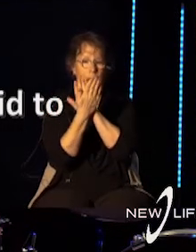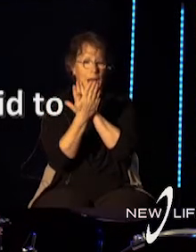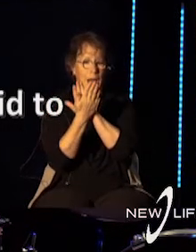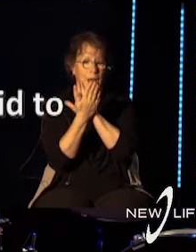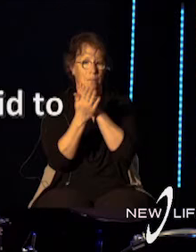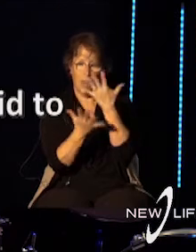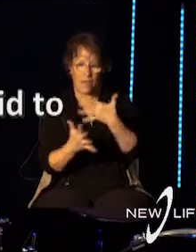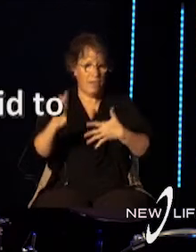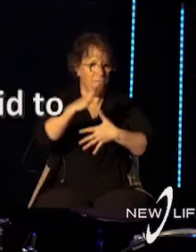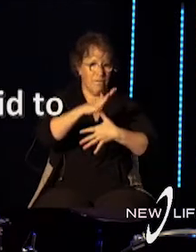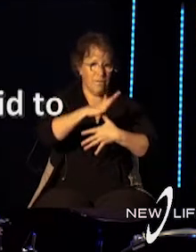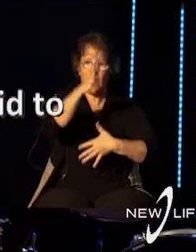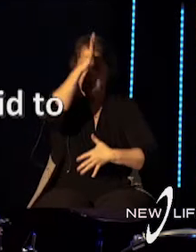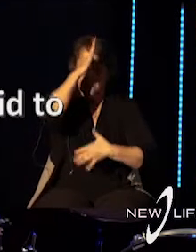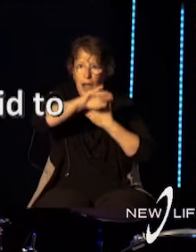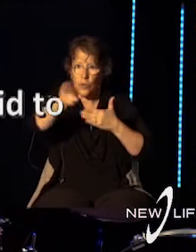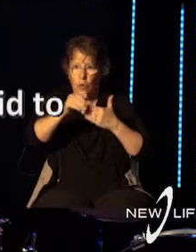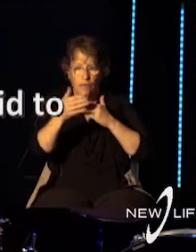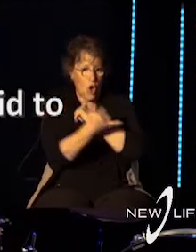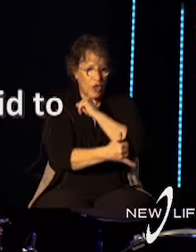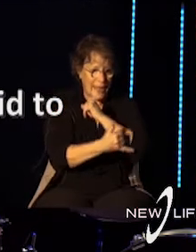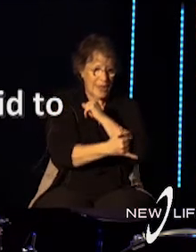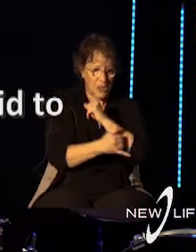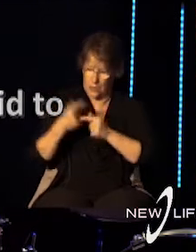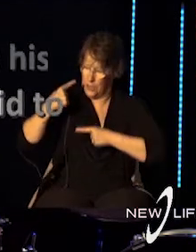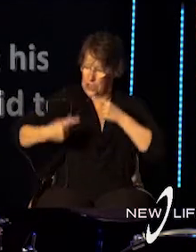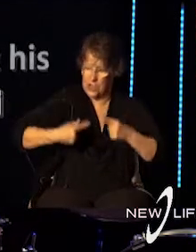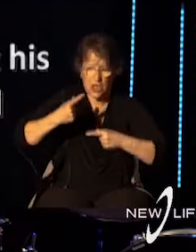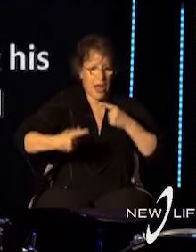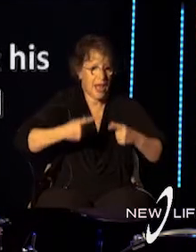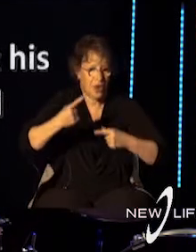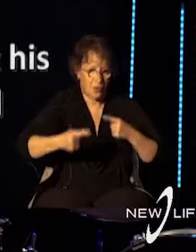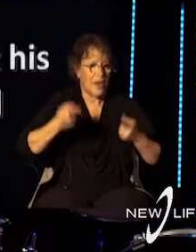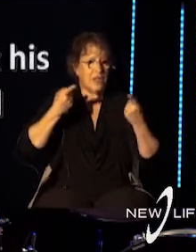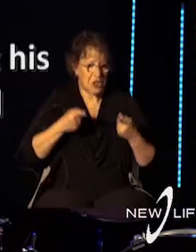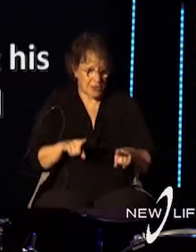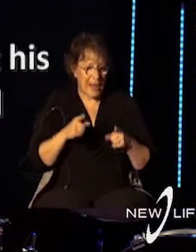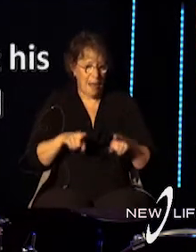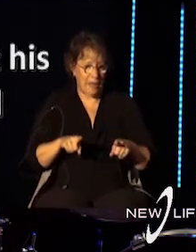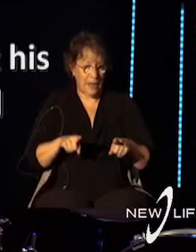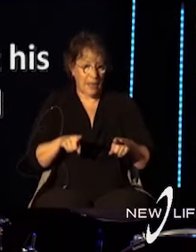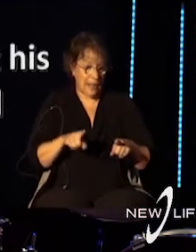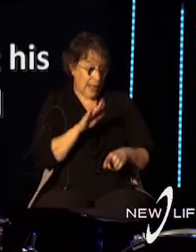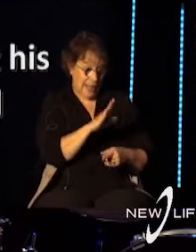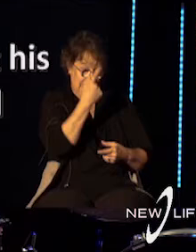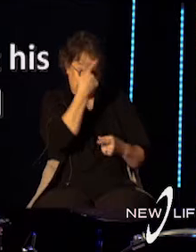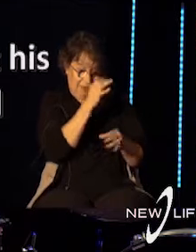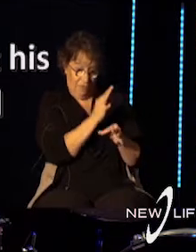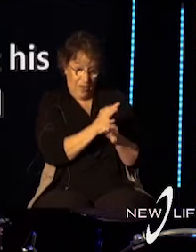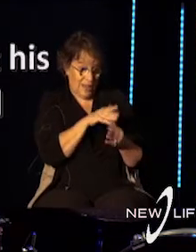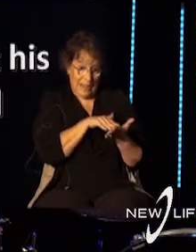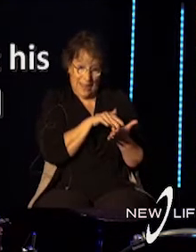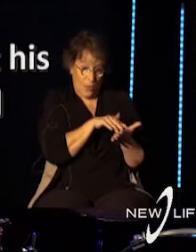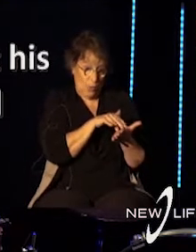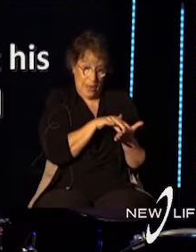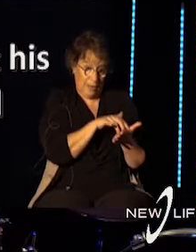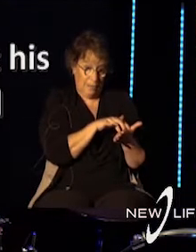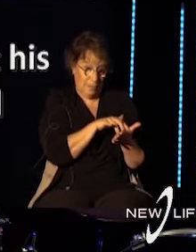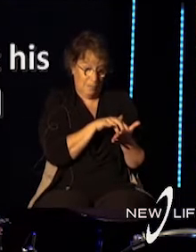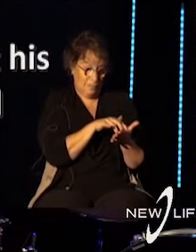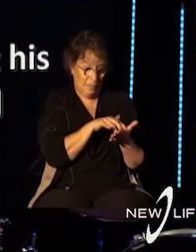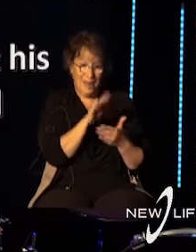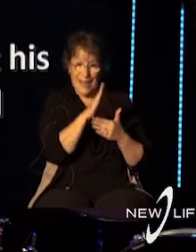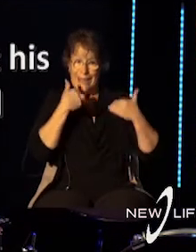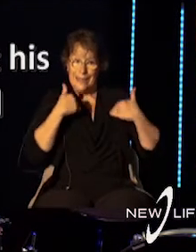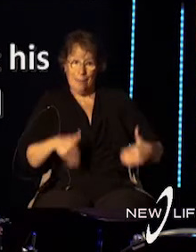so shall your offspring be. Without weakening in his faith, he faced the fact that his body was as good as dead, since